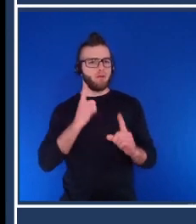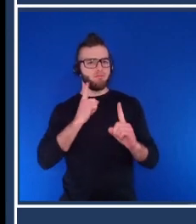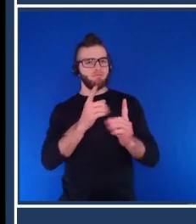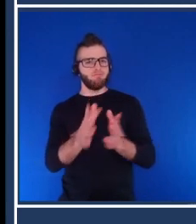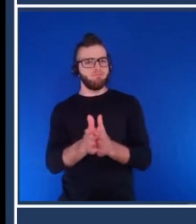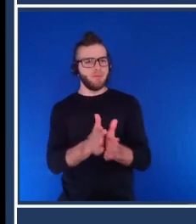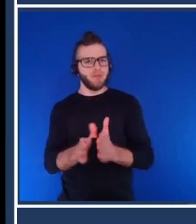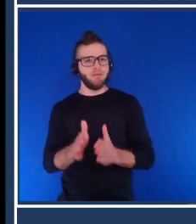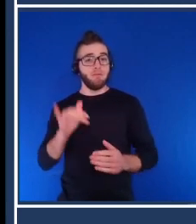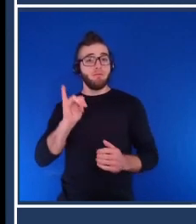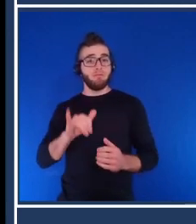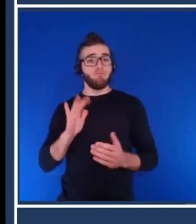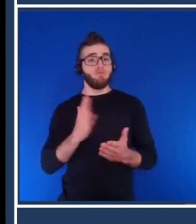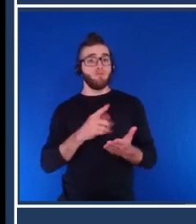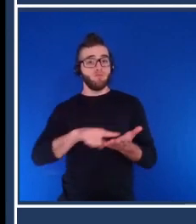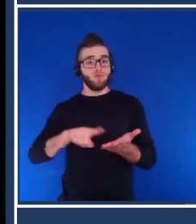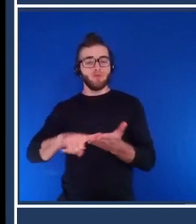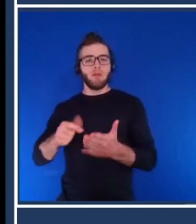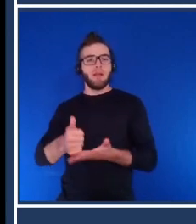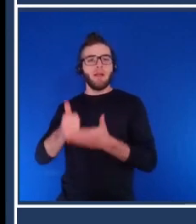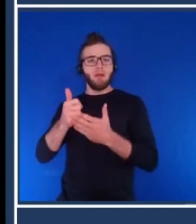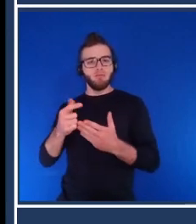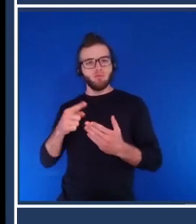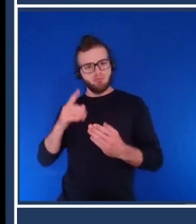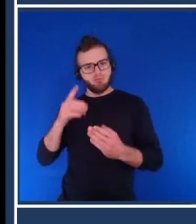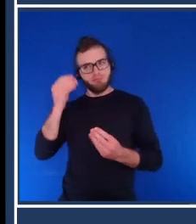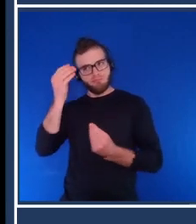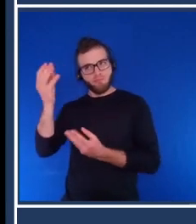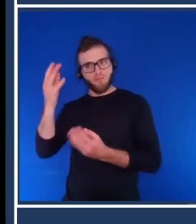Microsoft's policies regarding inclusive AI.